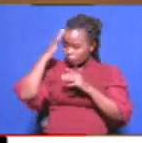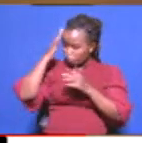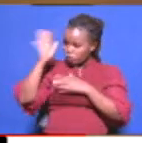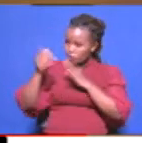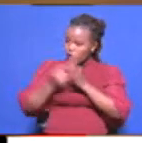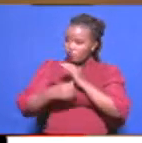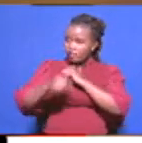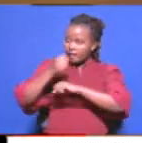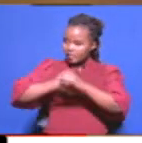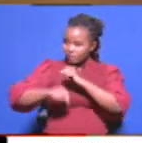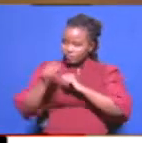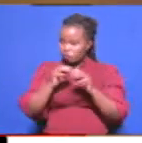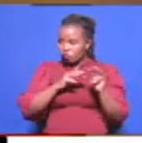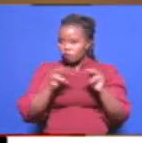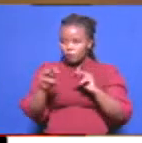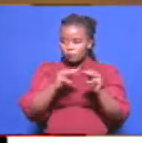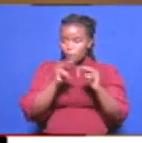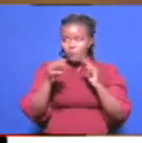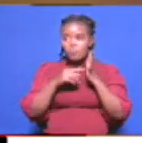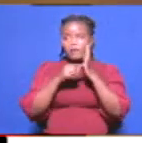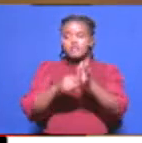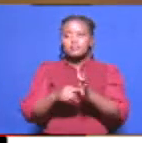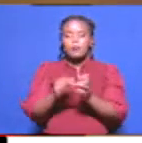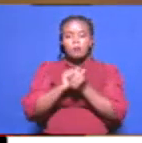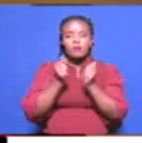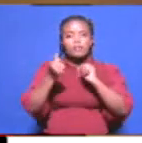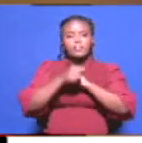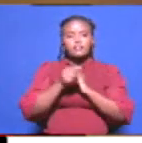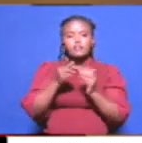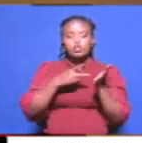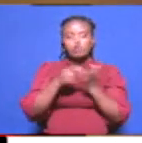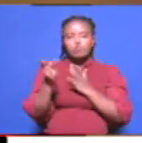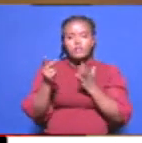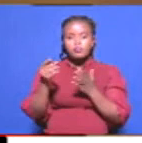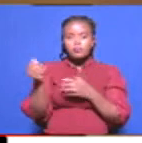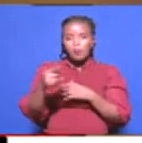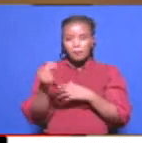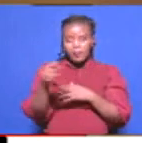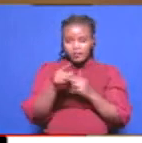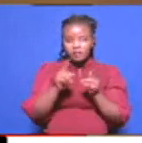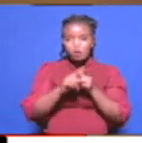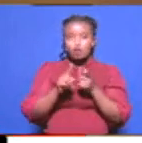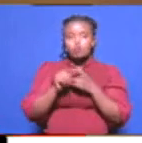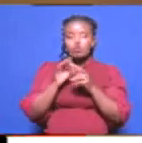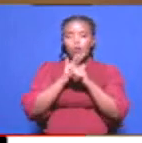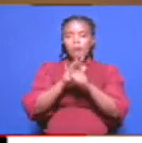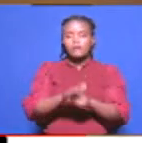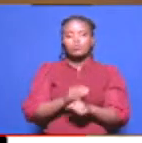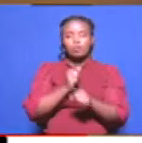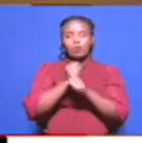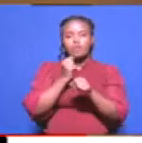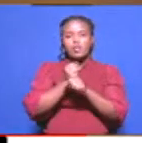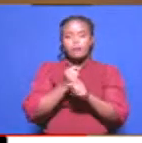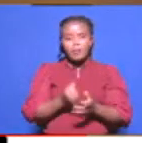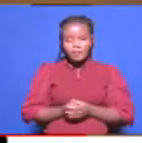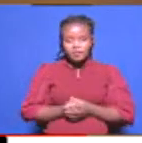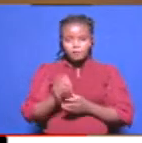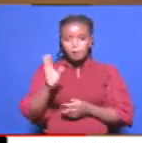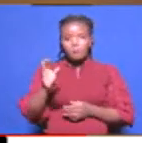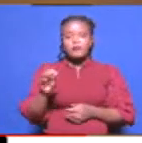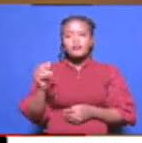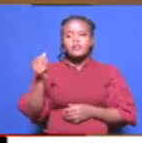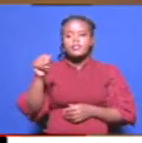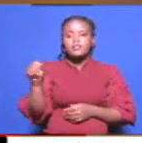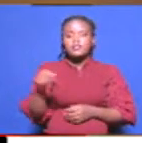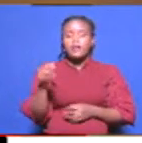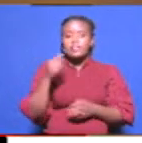migrant workers, like change of salaries and profile of employees. Labor Cabinet Secretary Simon Chelugui says the